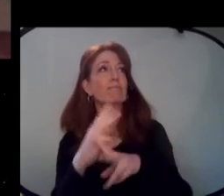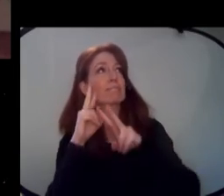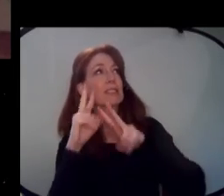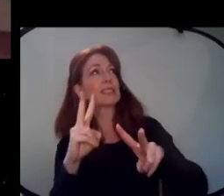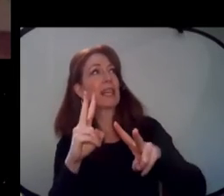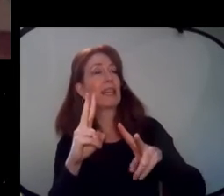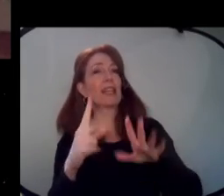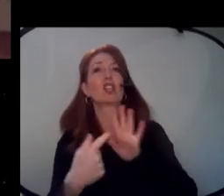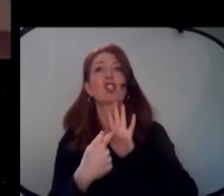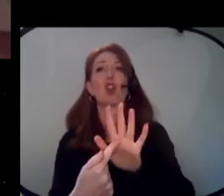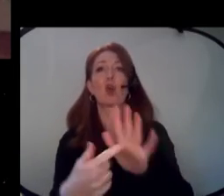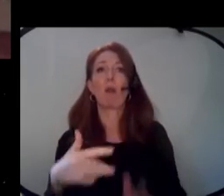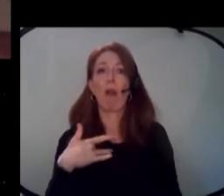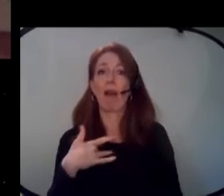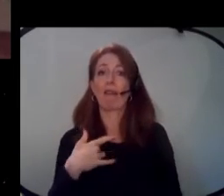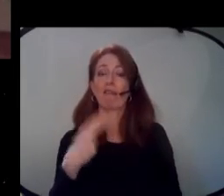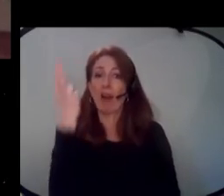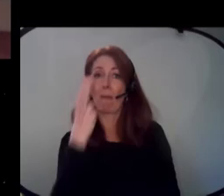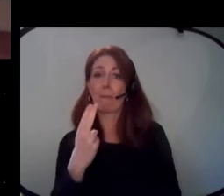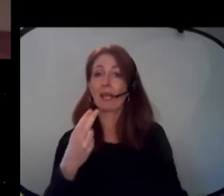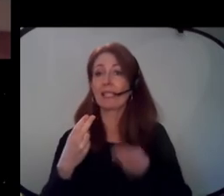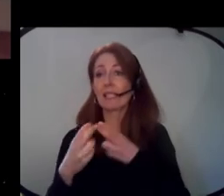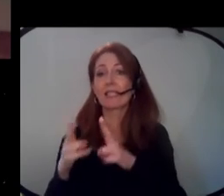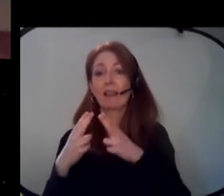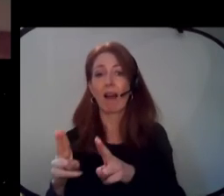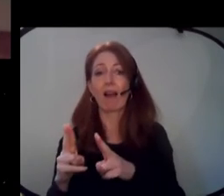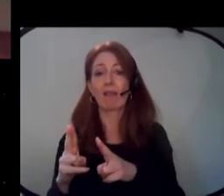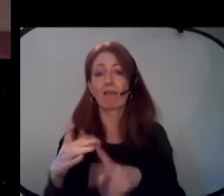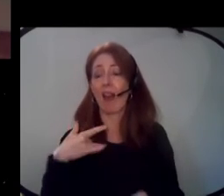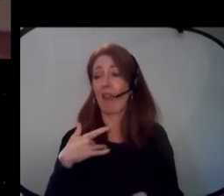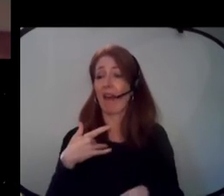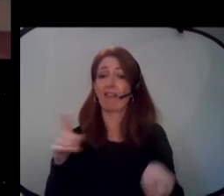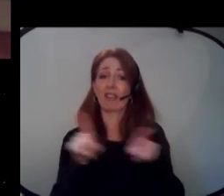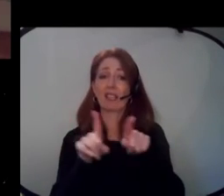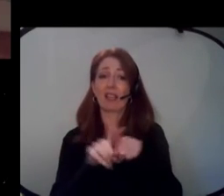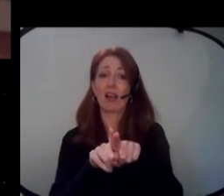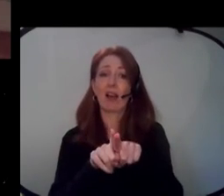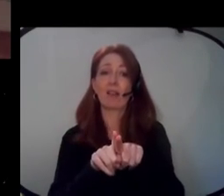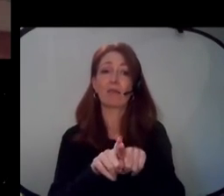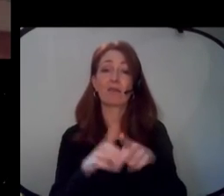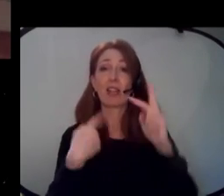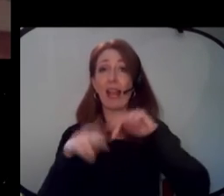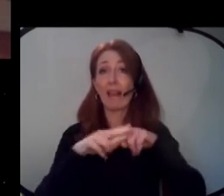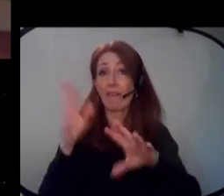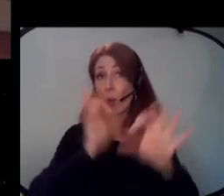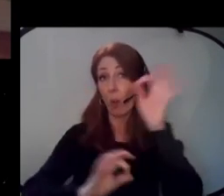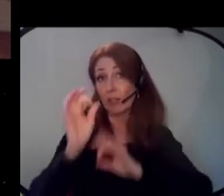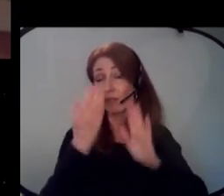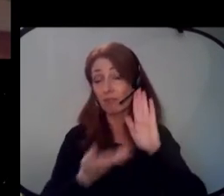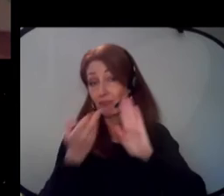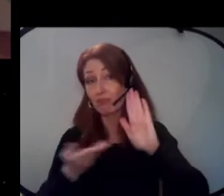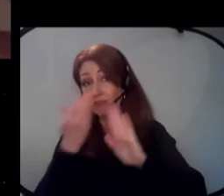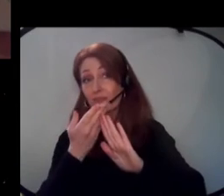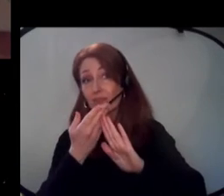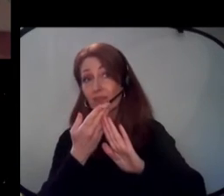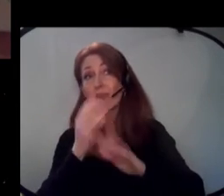life and painting style and life in Italy at that time. Please be sure to send through any questions you have as we discuss, and we'll have a